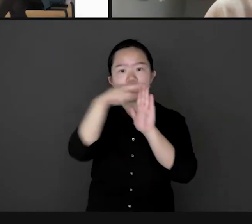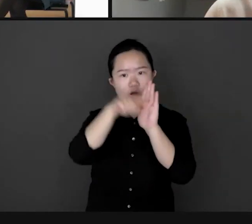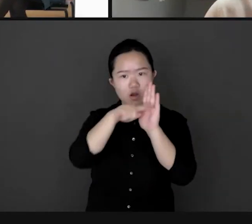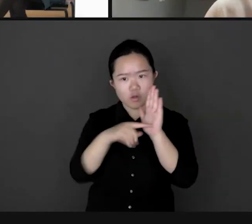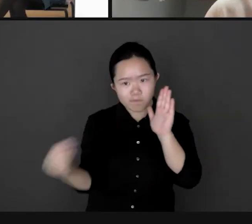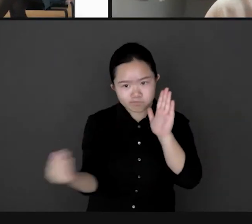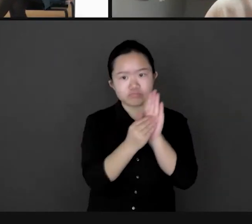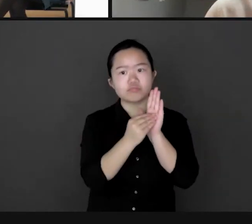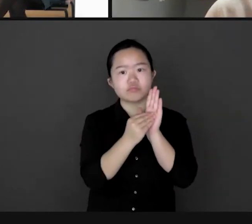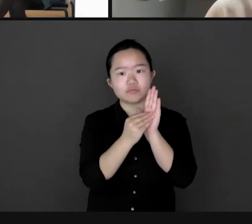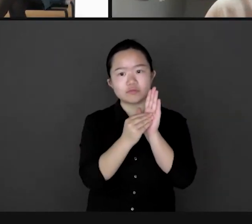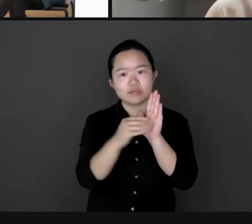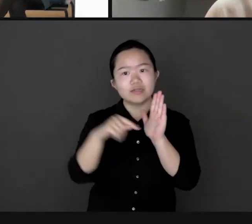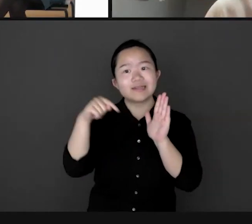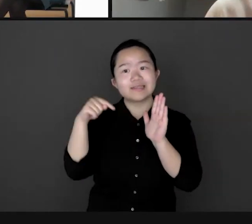thing, which is from